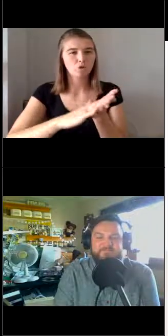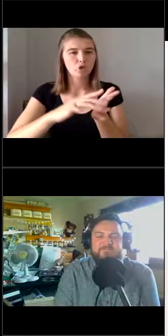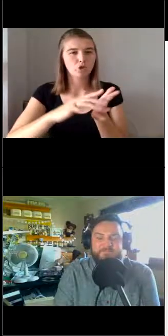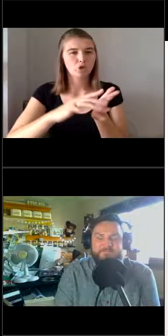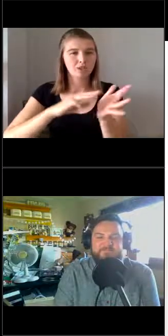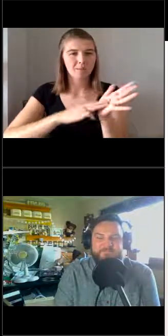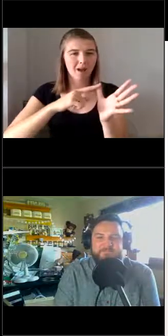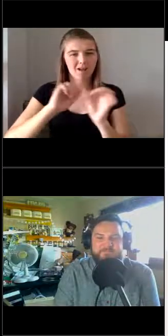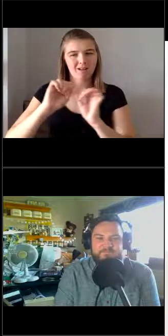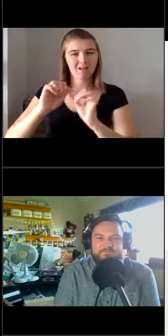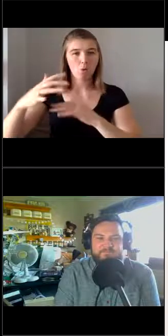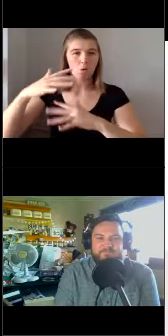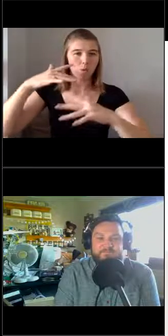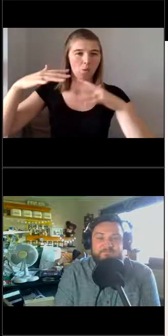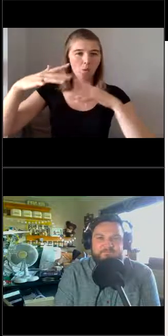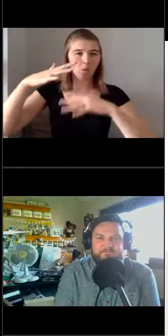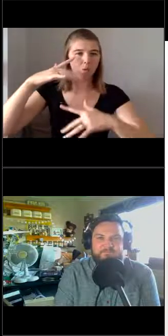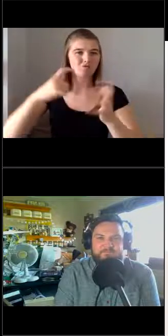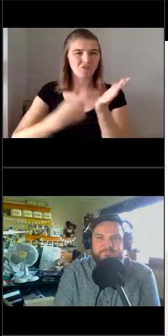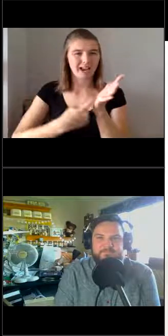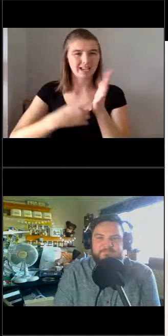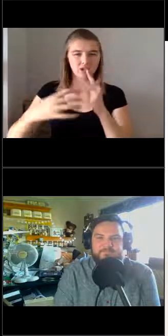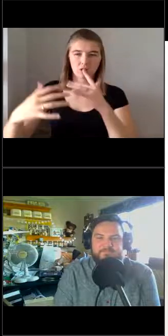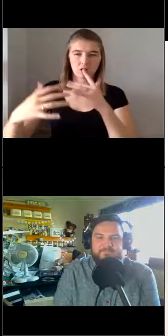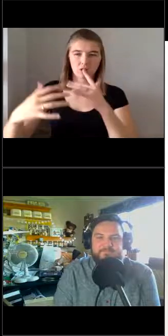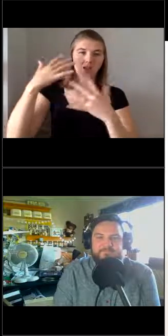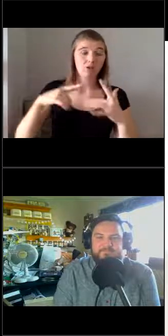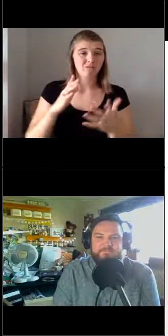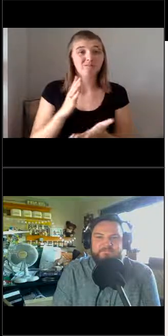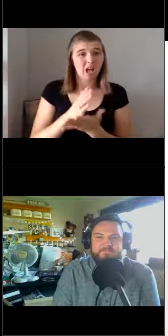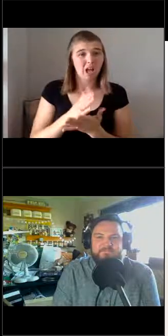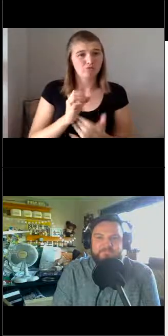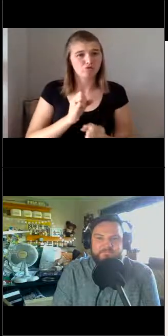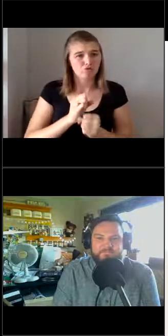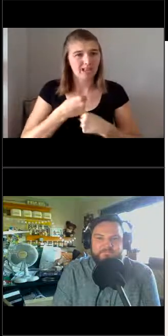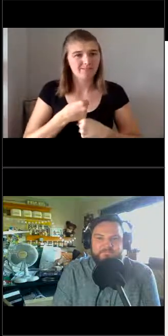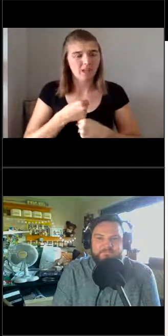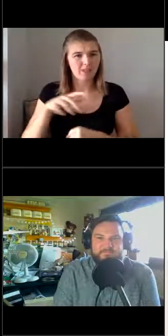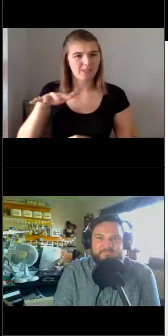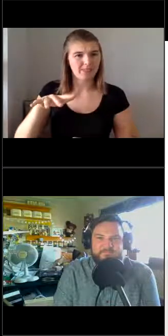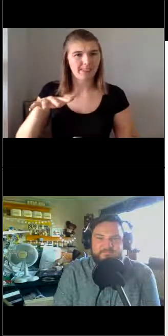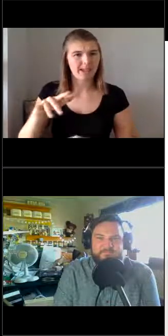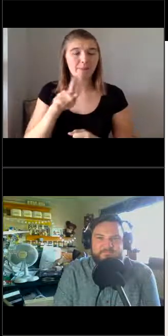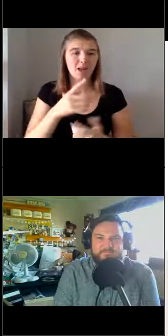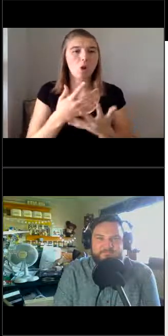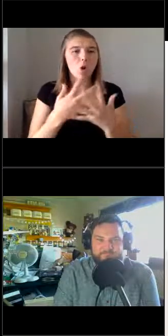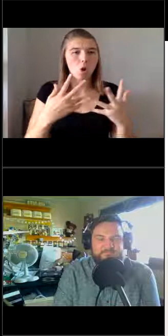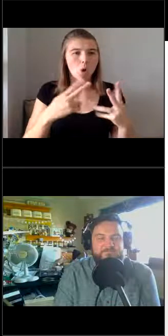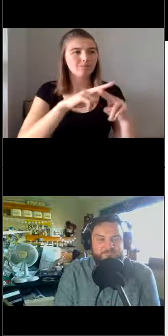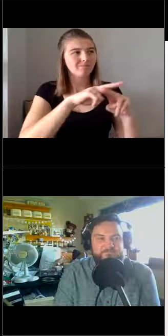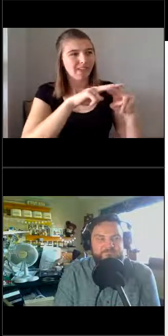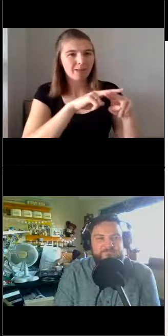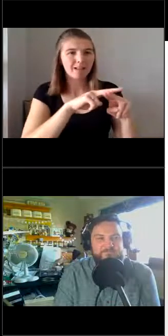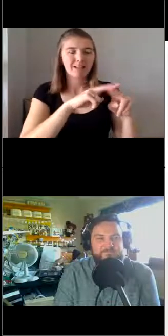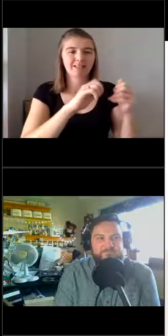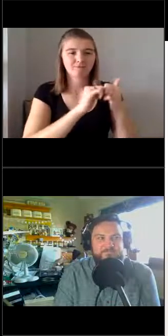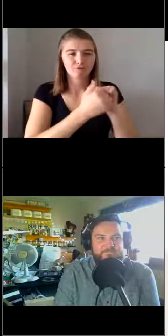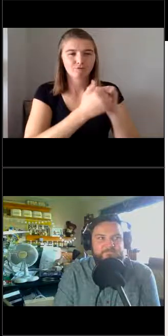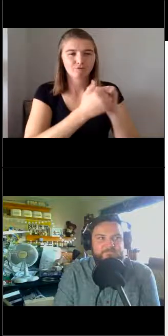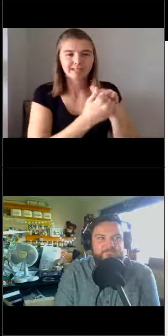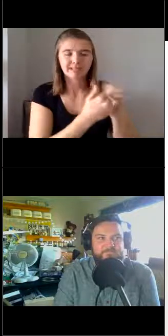that was actually quite stressful. But I had a lot of support from my friends and family overseas to, you know, sort